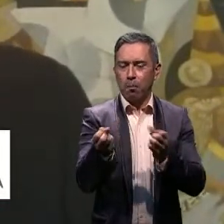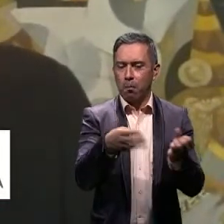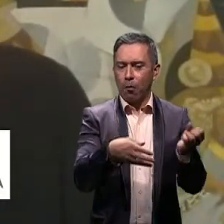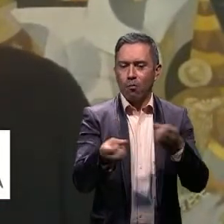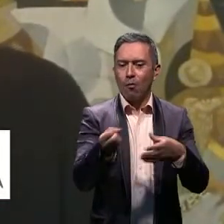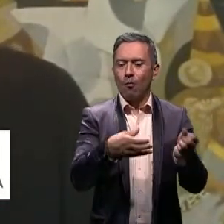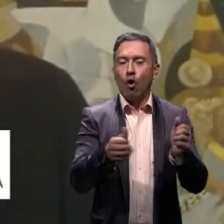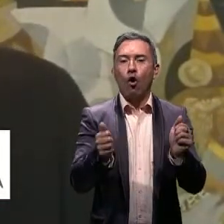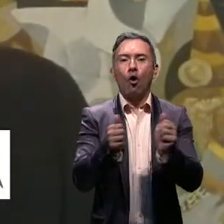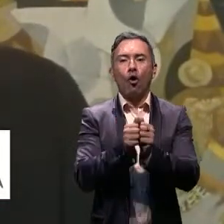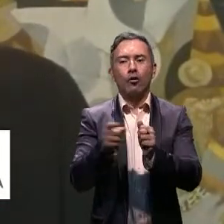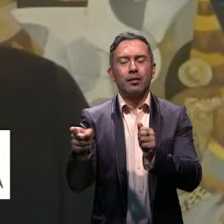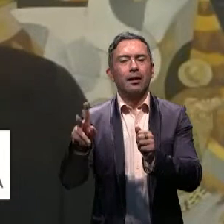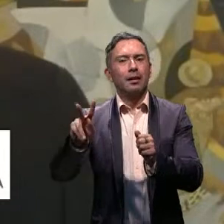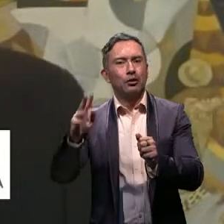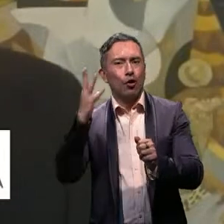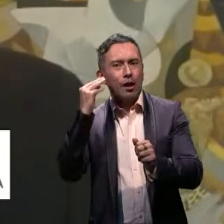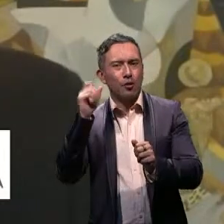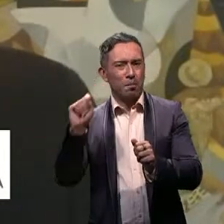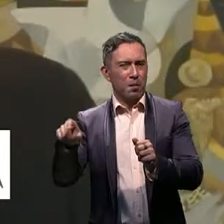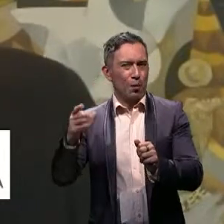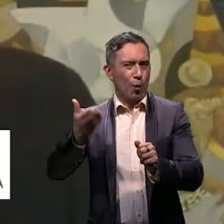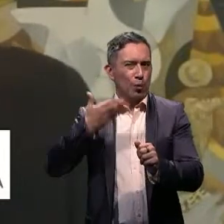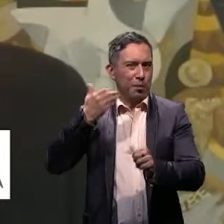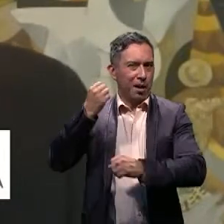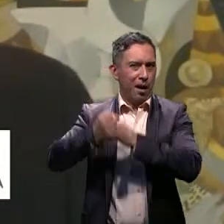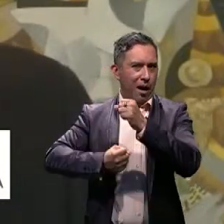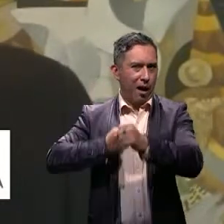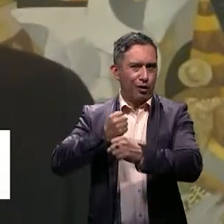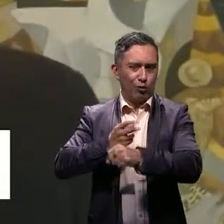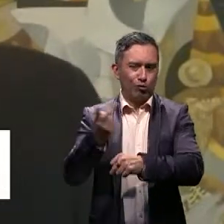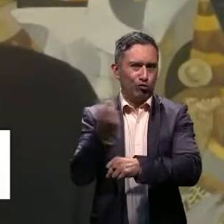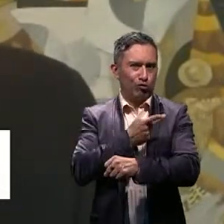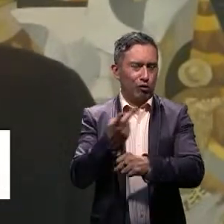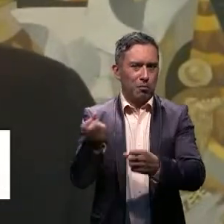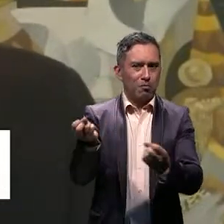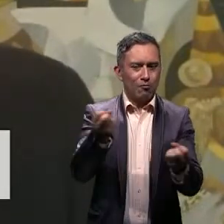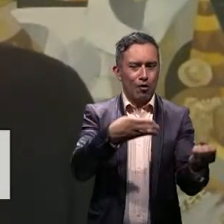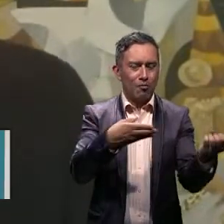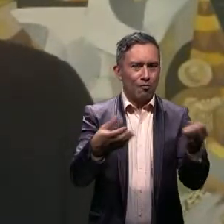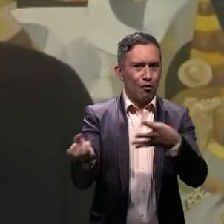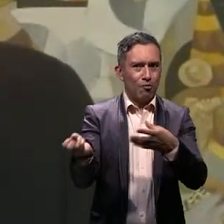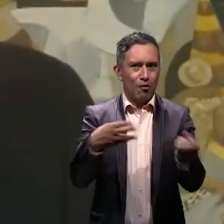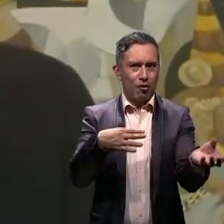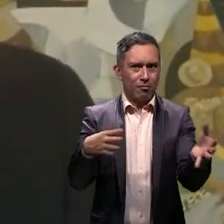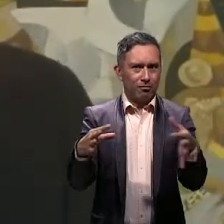social media are getting a feedback from the media, from typical media.